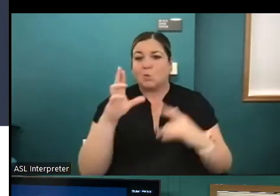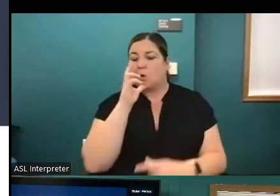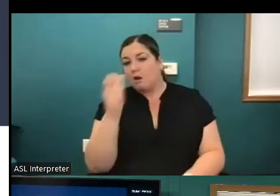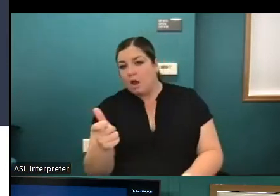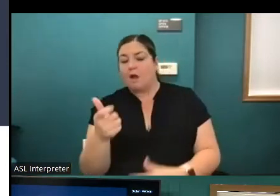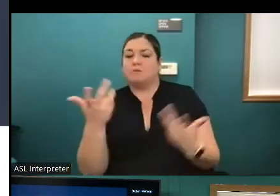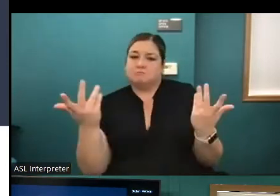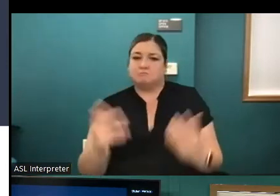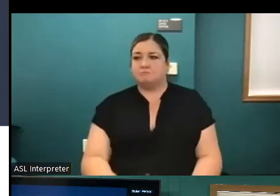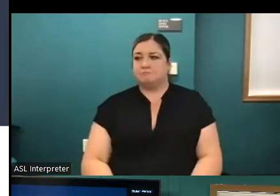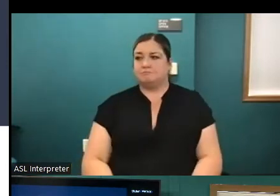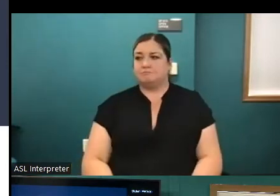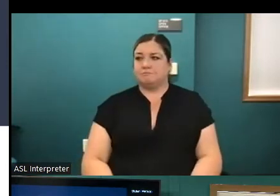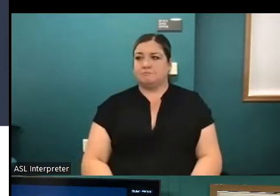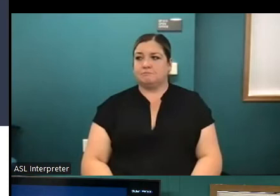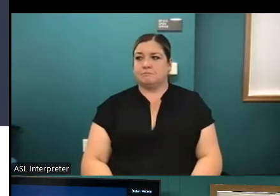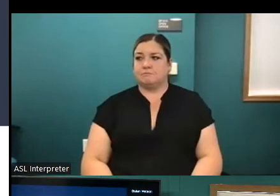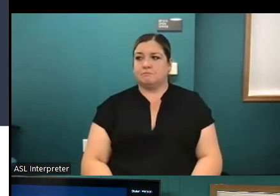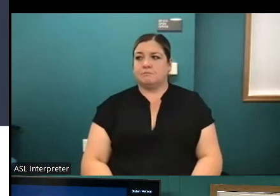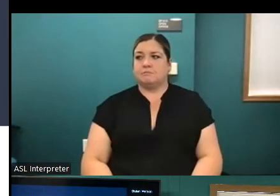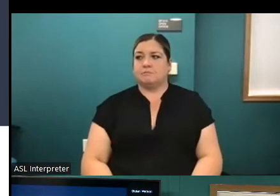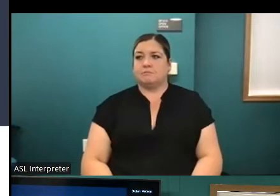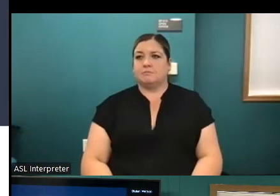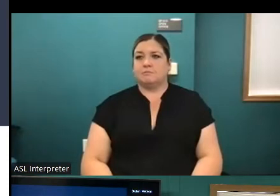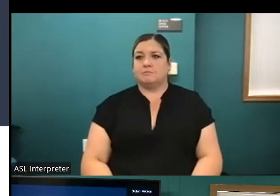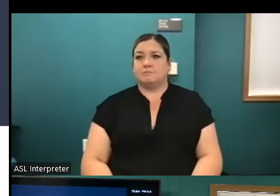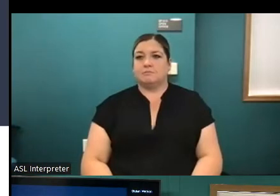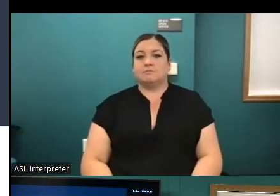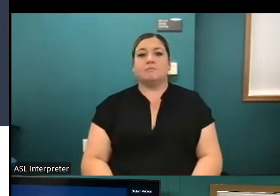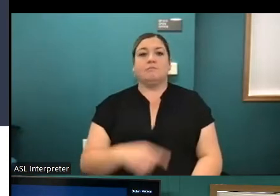Less is more. Okay, so here's where AZ Bio and whatnot comes into play.